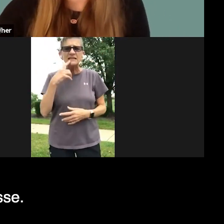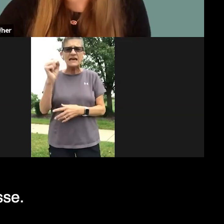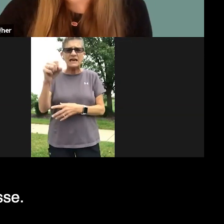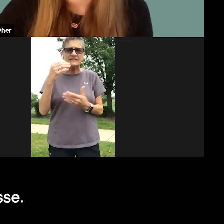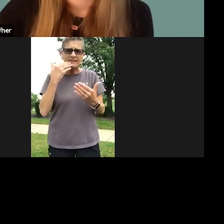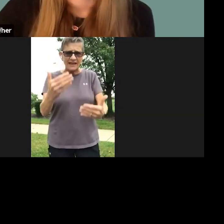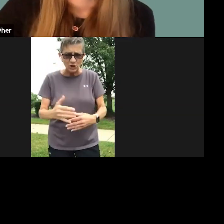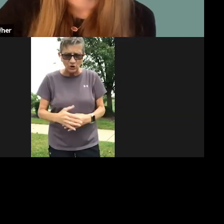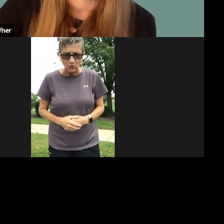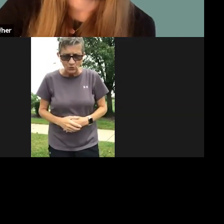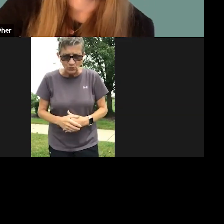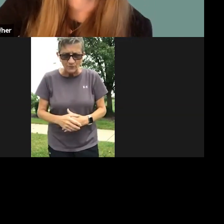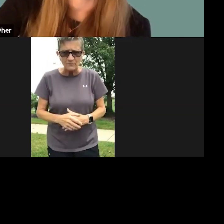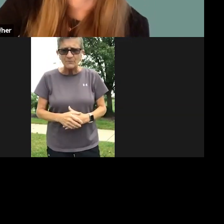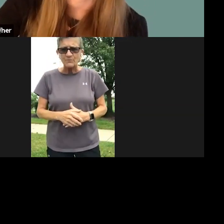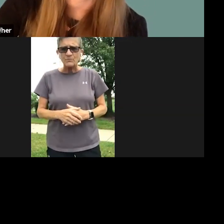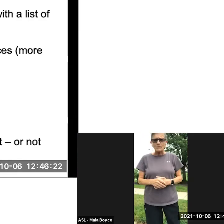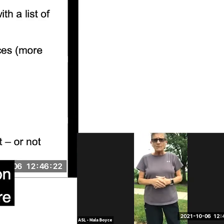you, Elise.